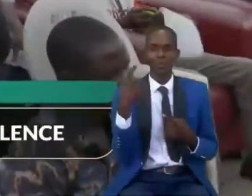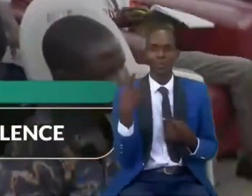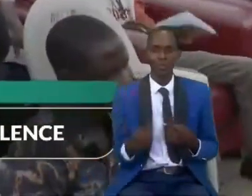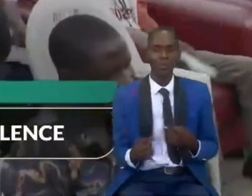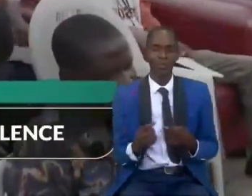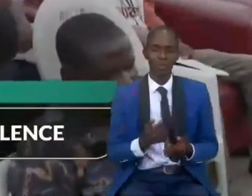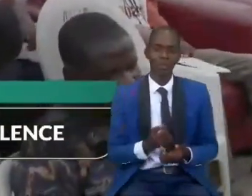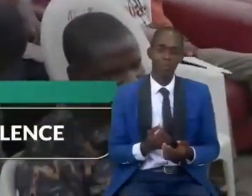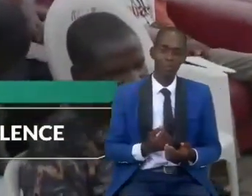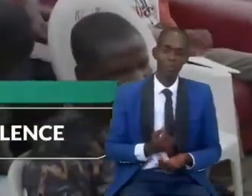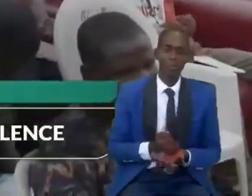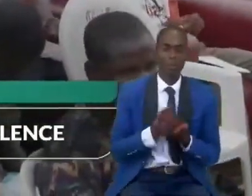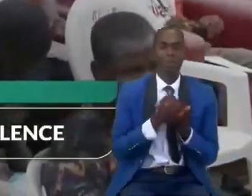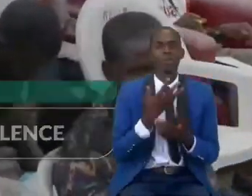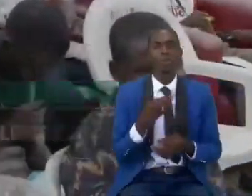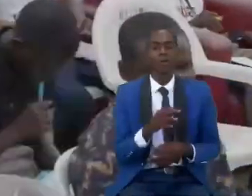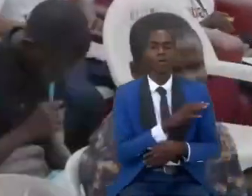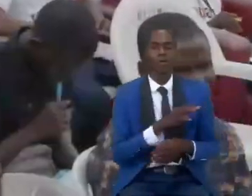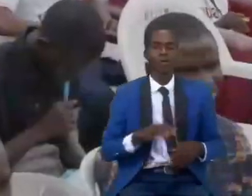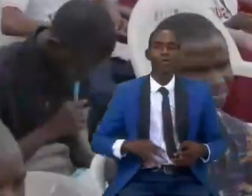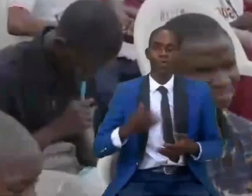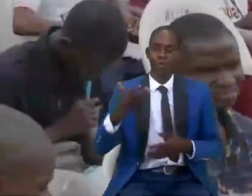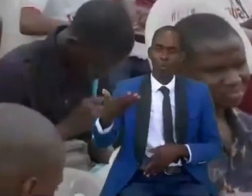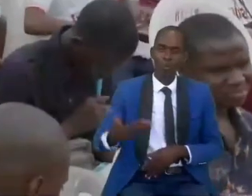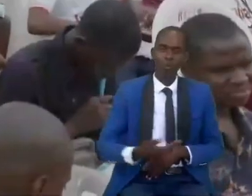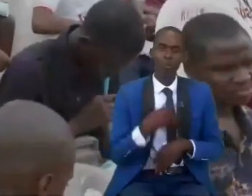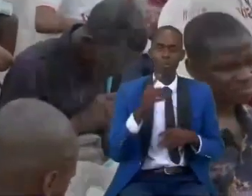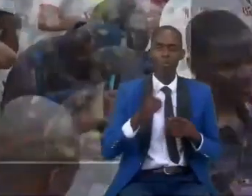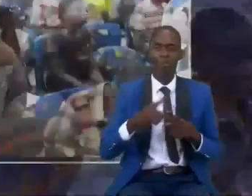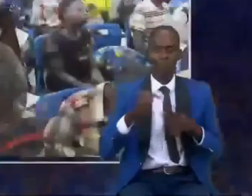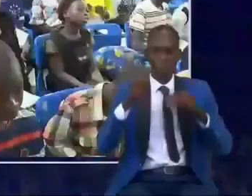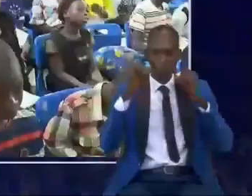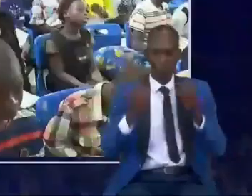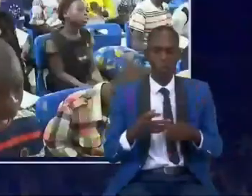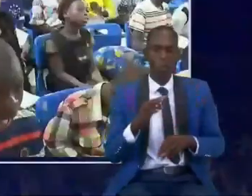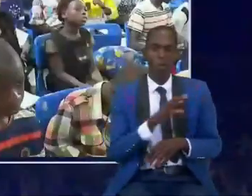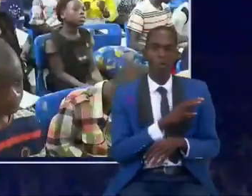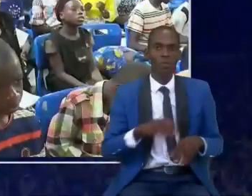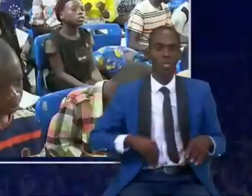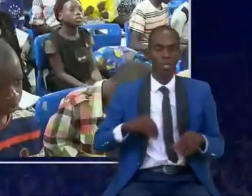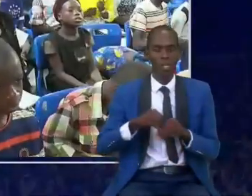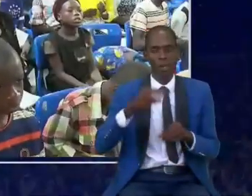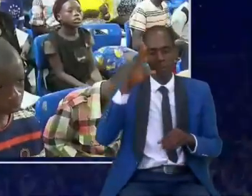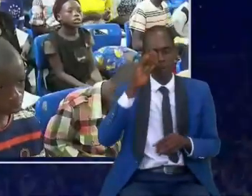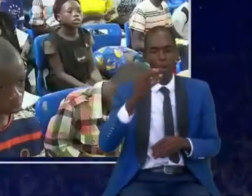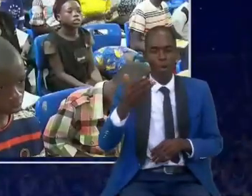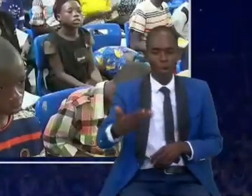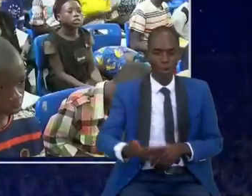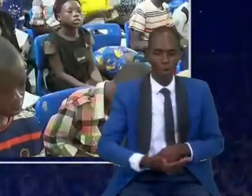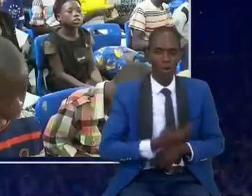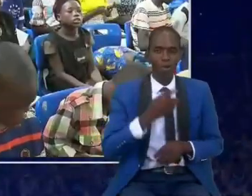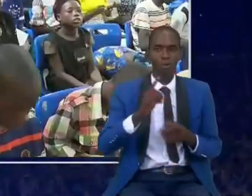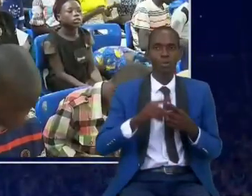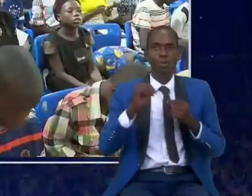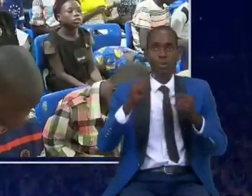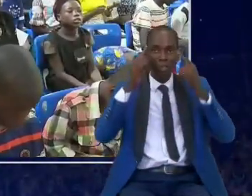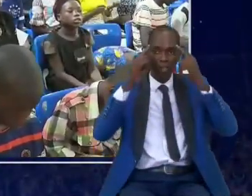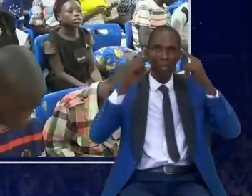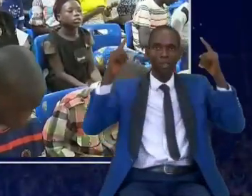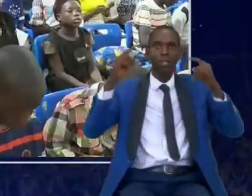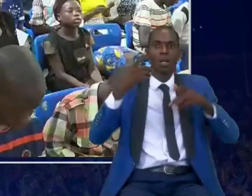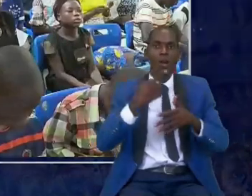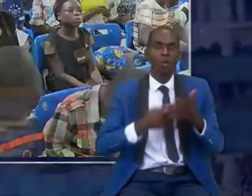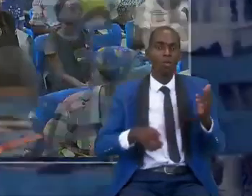of Christ in man. Welcome to the success and what you are going to have now. Welcome to the original plan